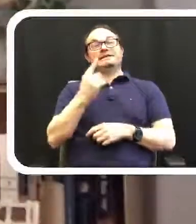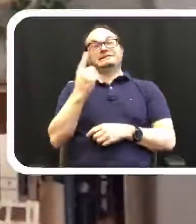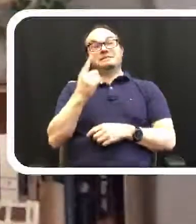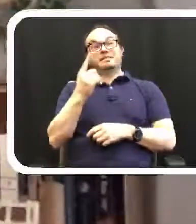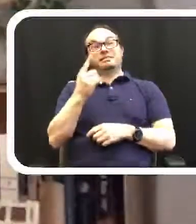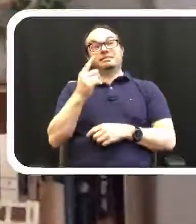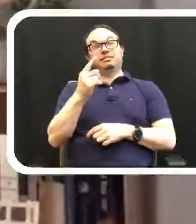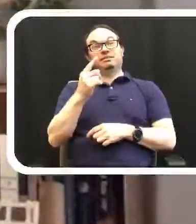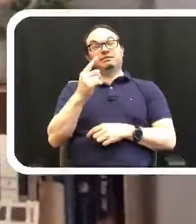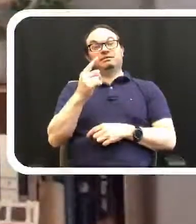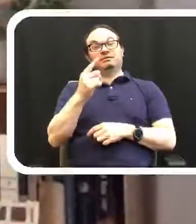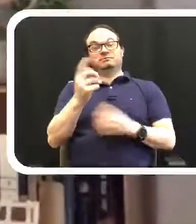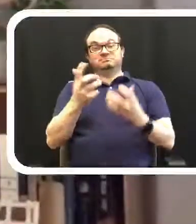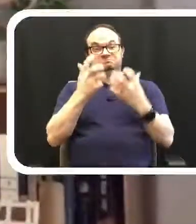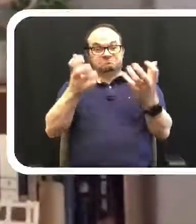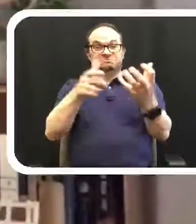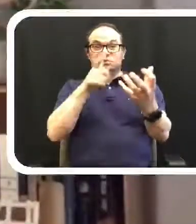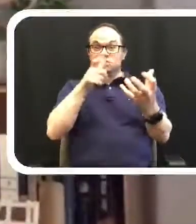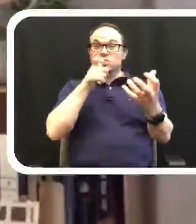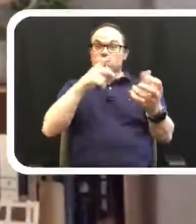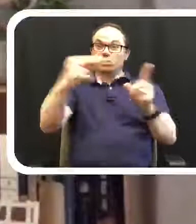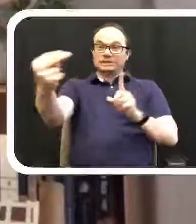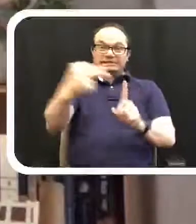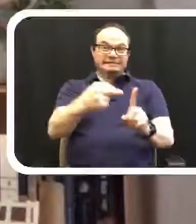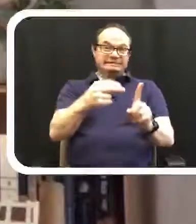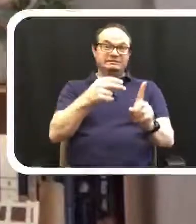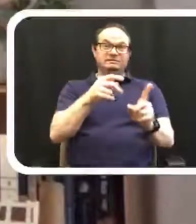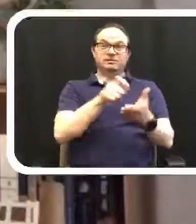is going to see and who that someone else is,